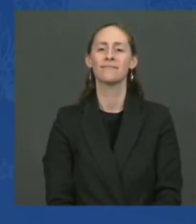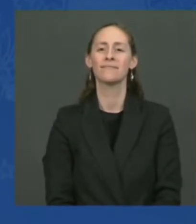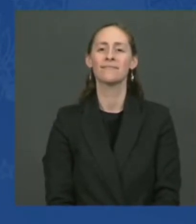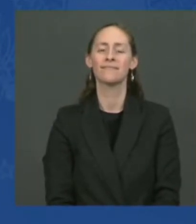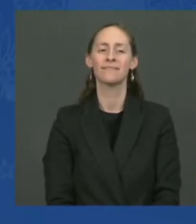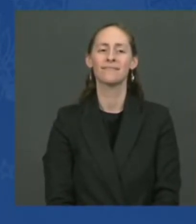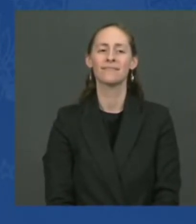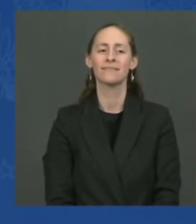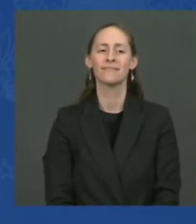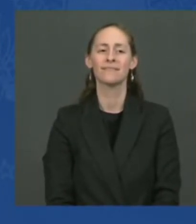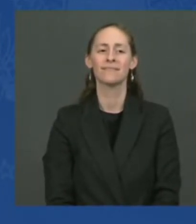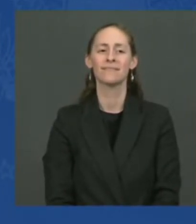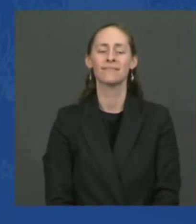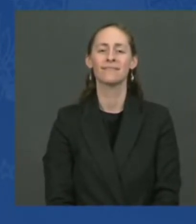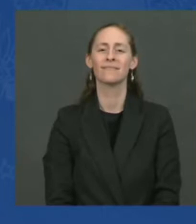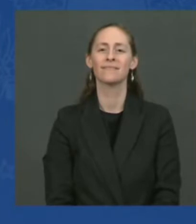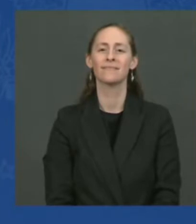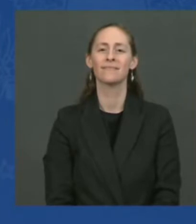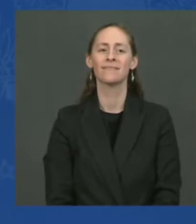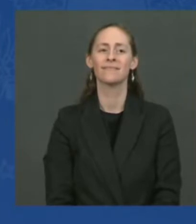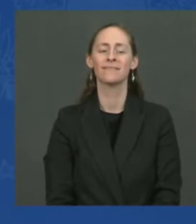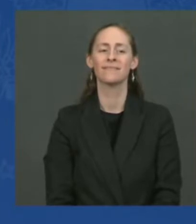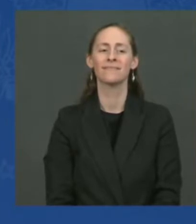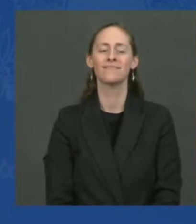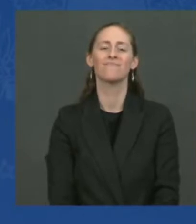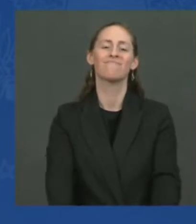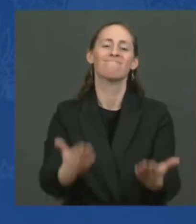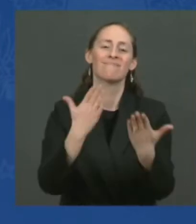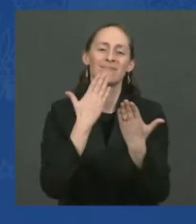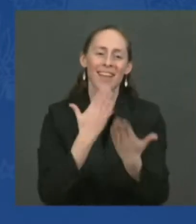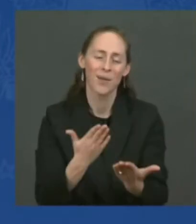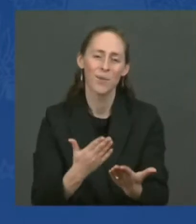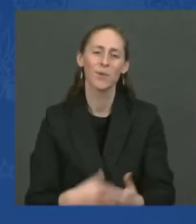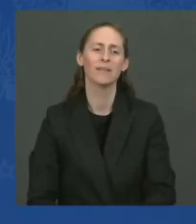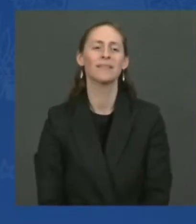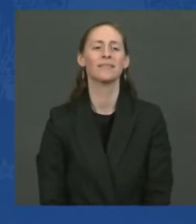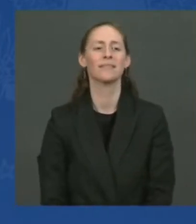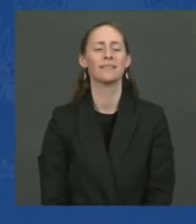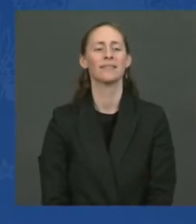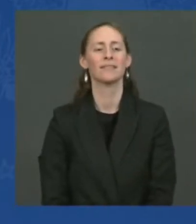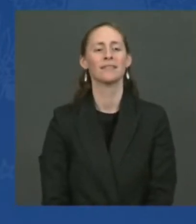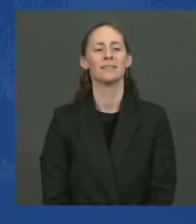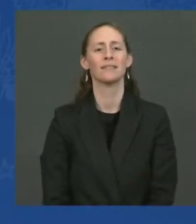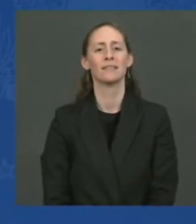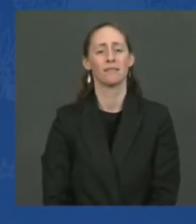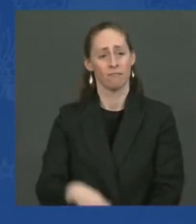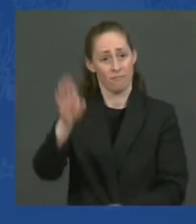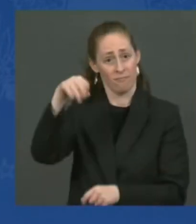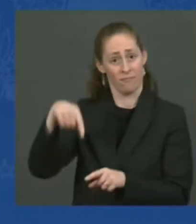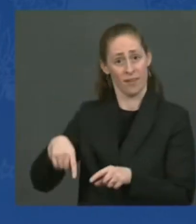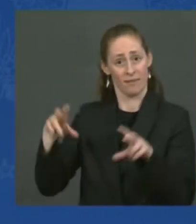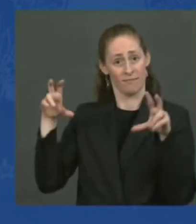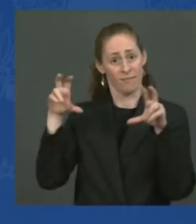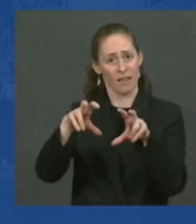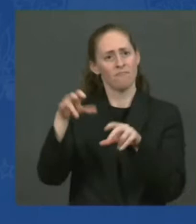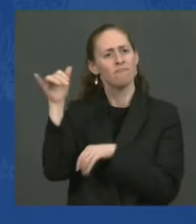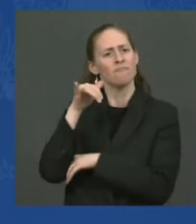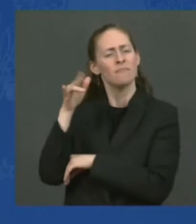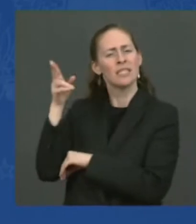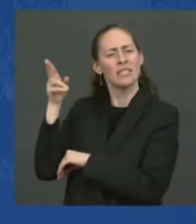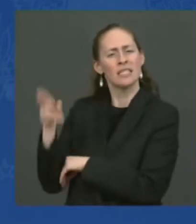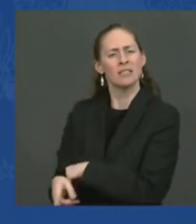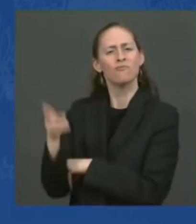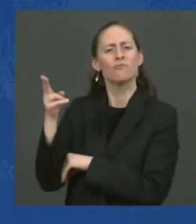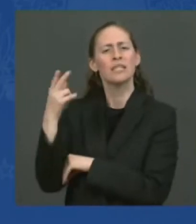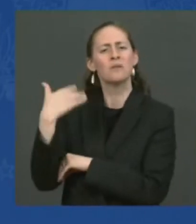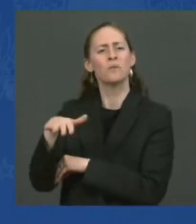Well, thank you. You know, you'll hear a lot today about what this historic legislation means for everyday Americans, from better